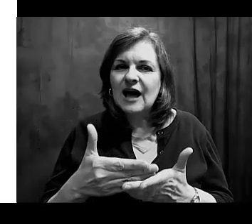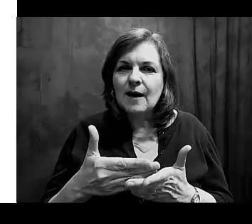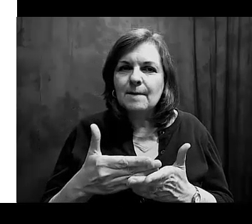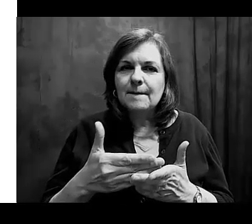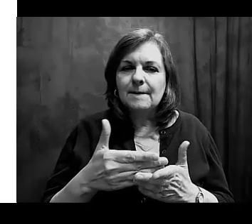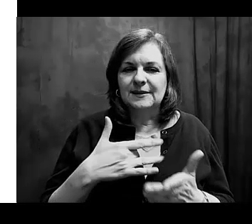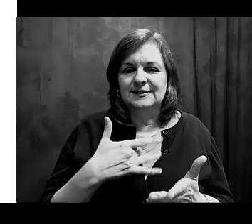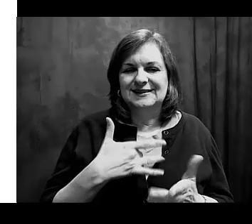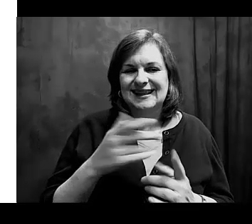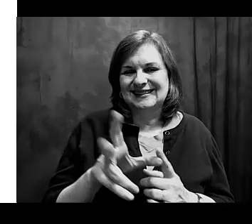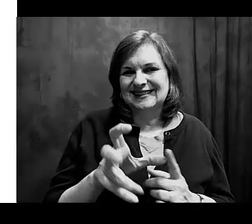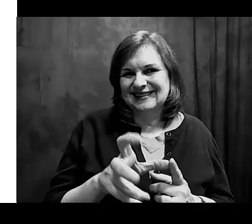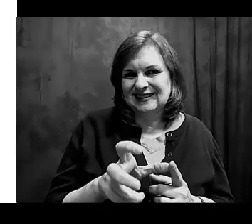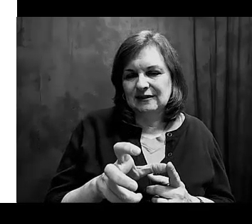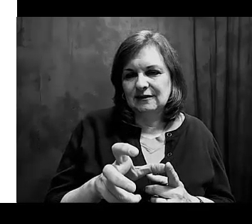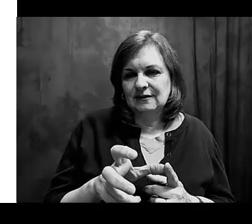perceive.